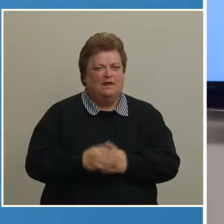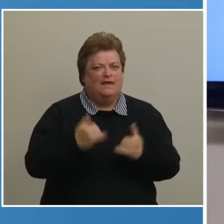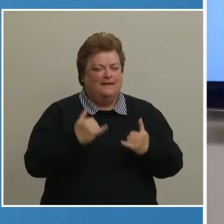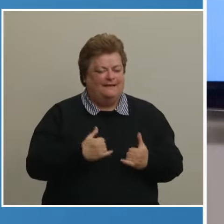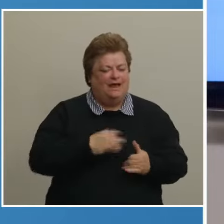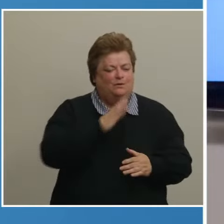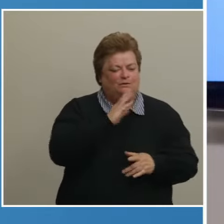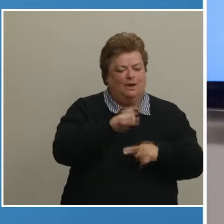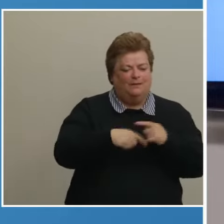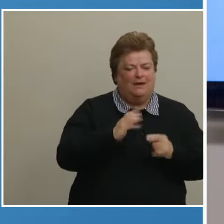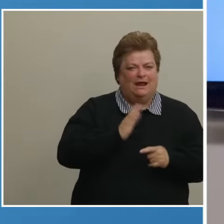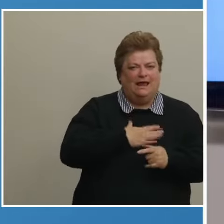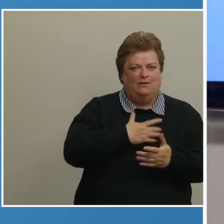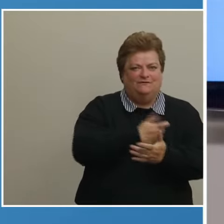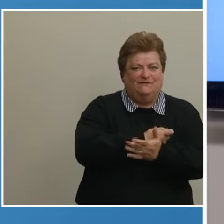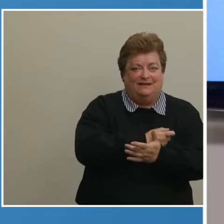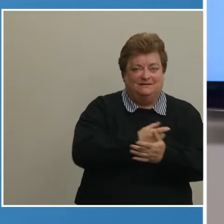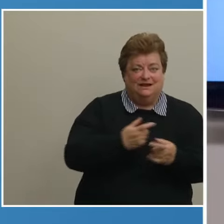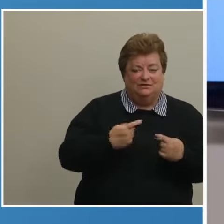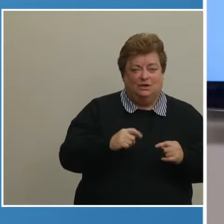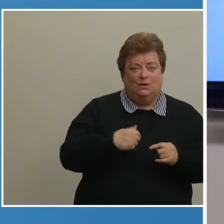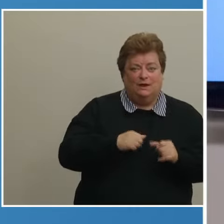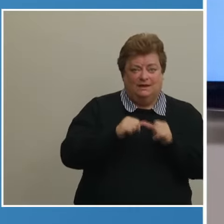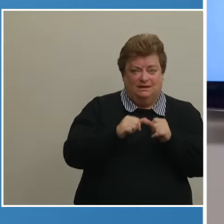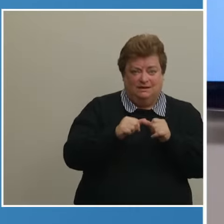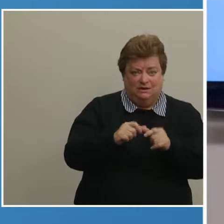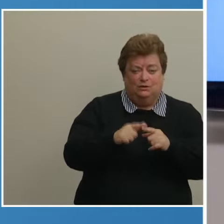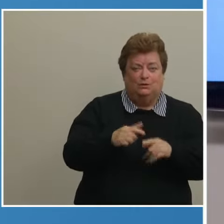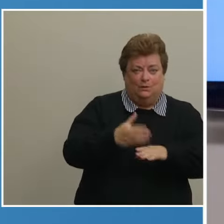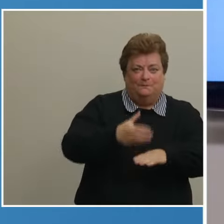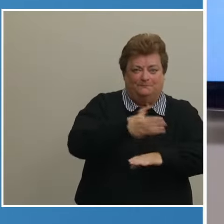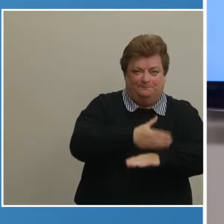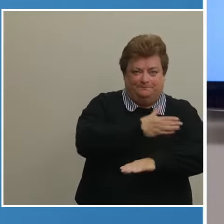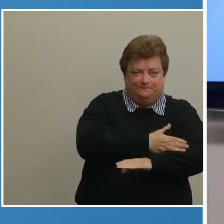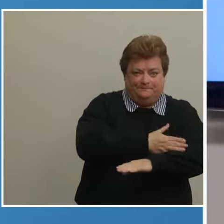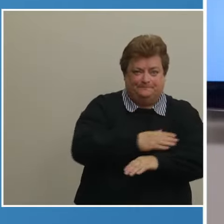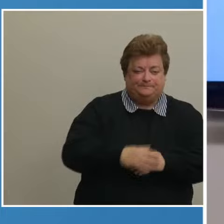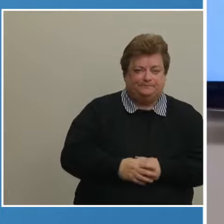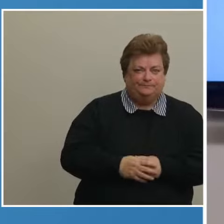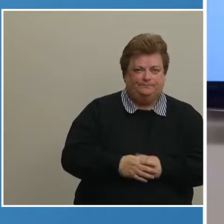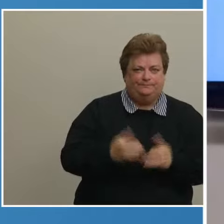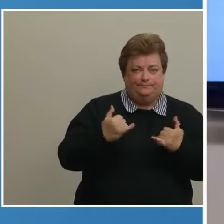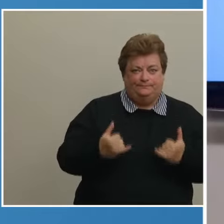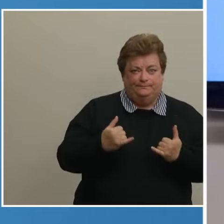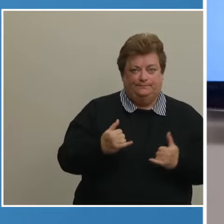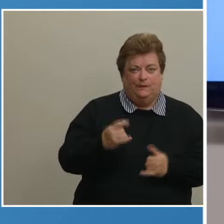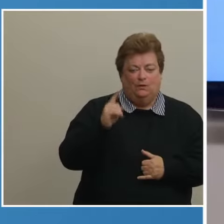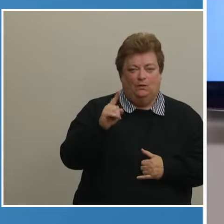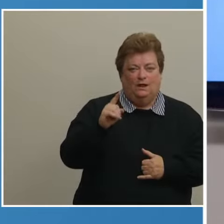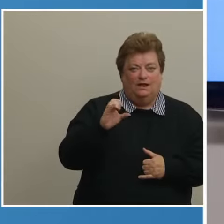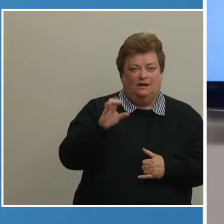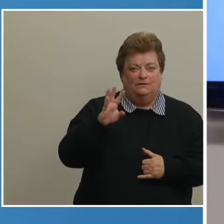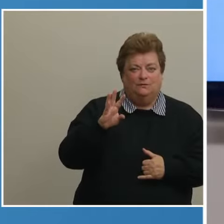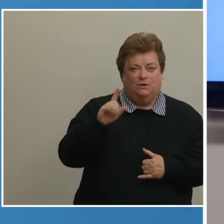vaccination efforts. We continue to make progress in our efforts. As of today,